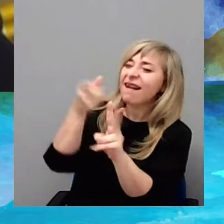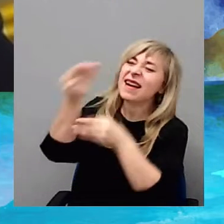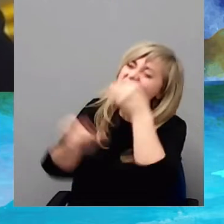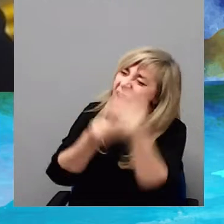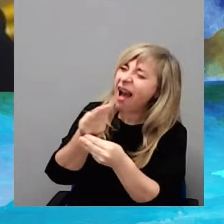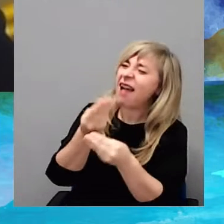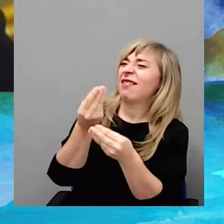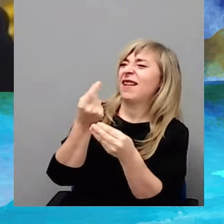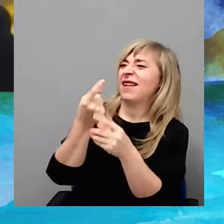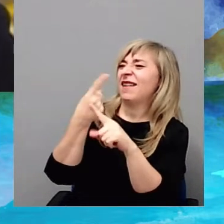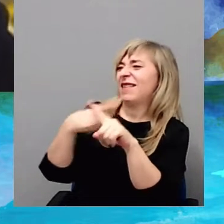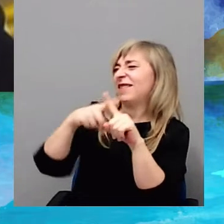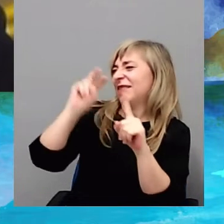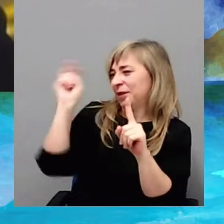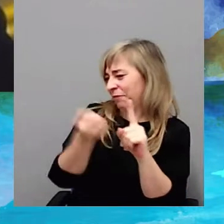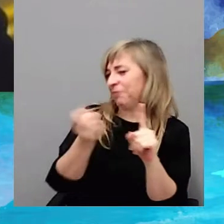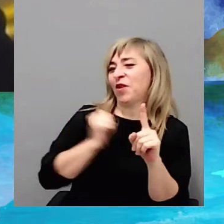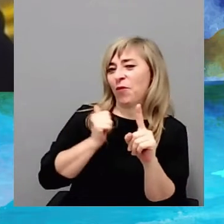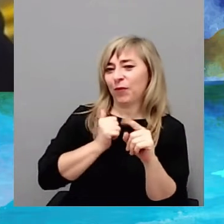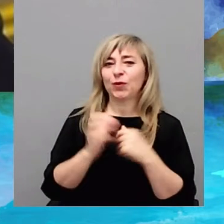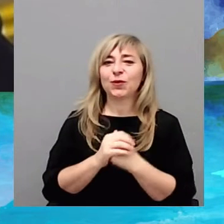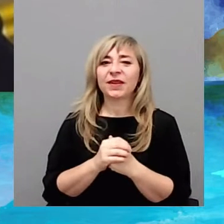who you are and what you're doing.